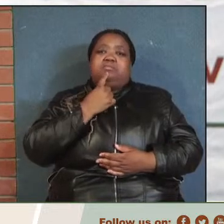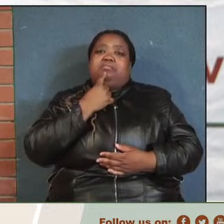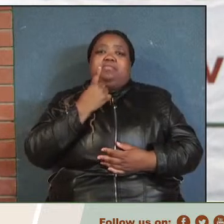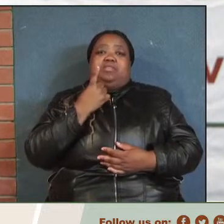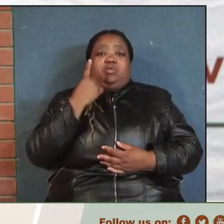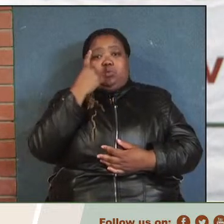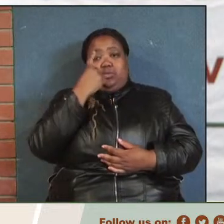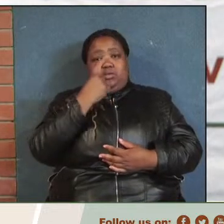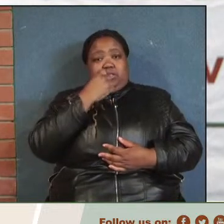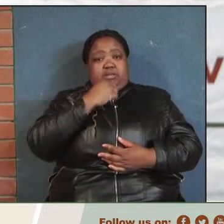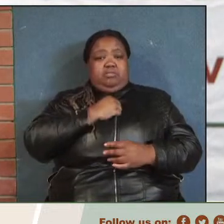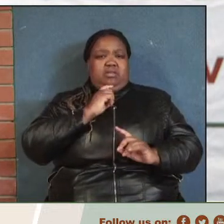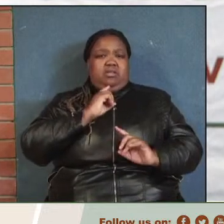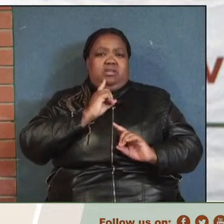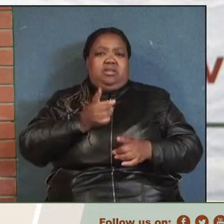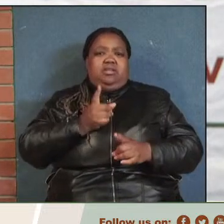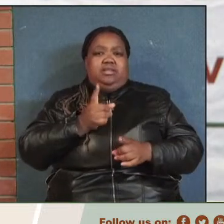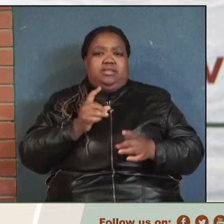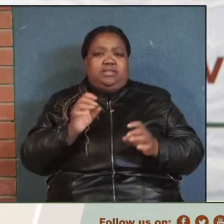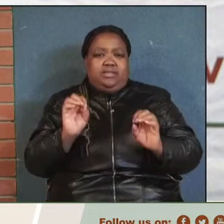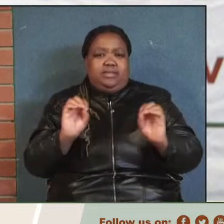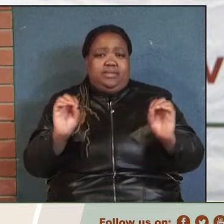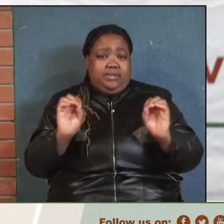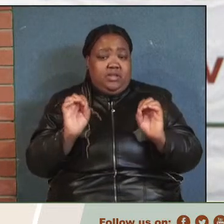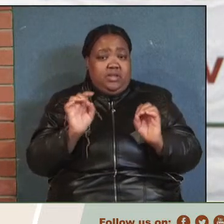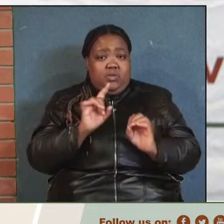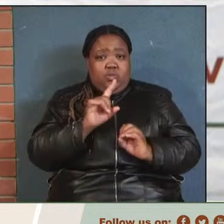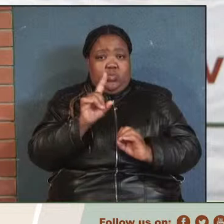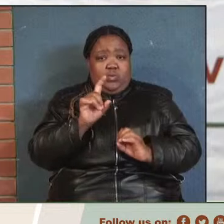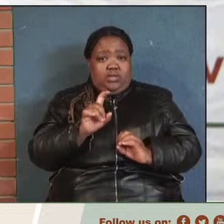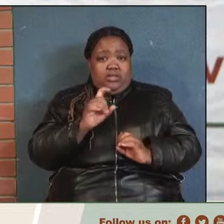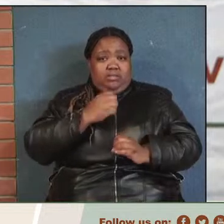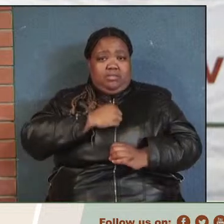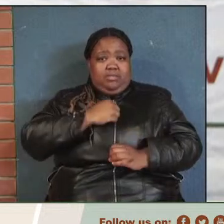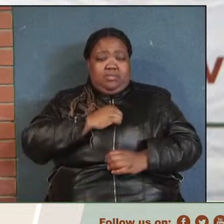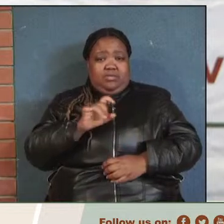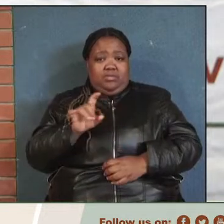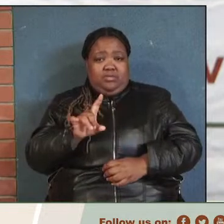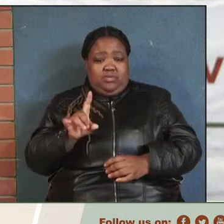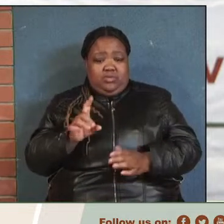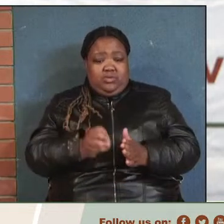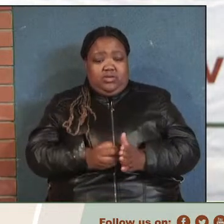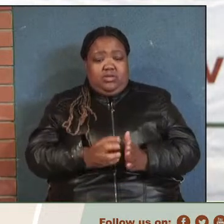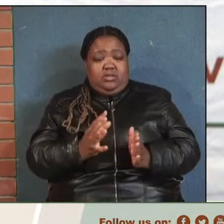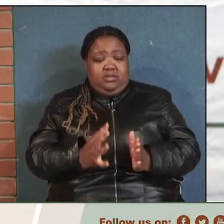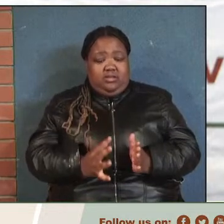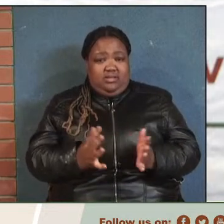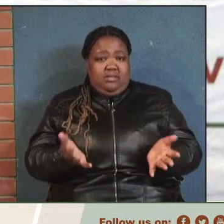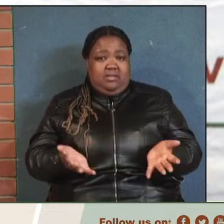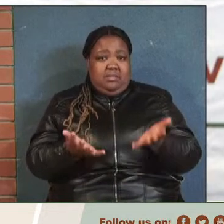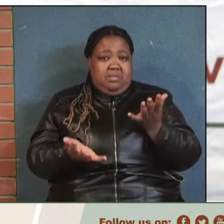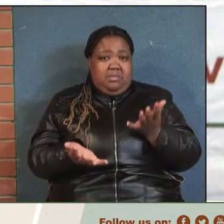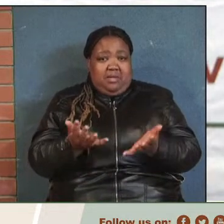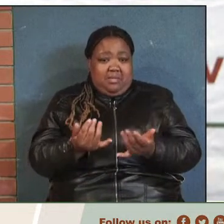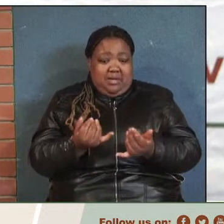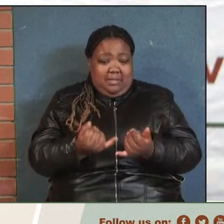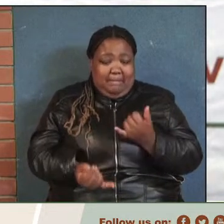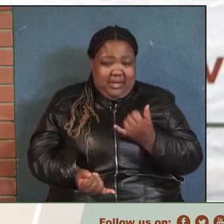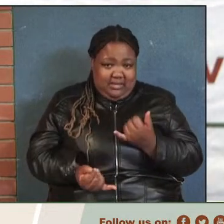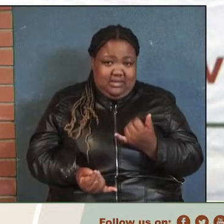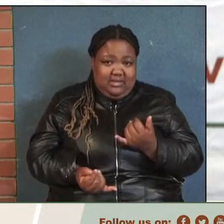question. My question was, how will a learner, if they